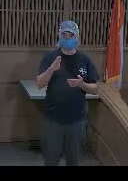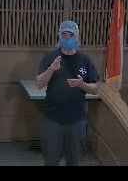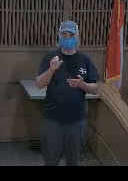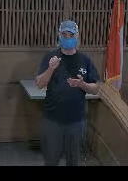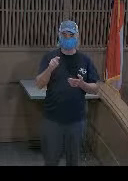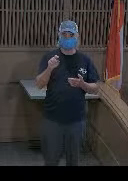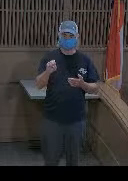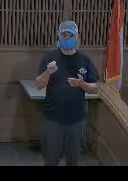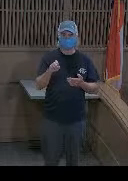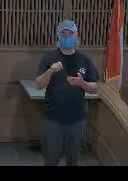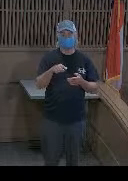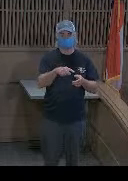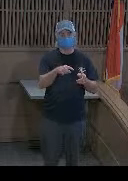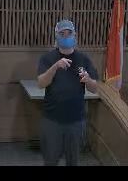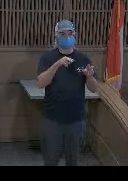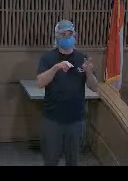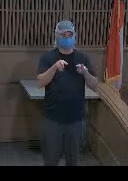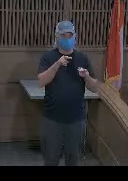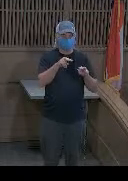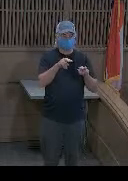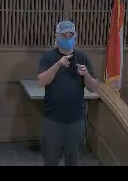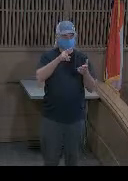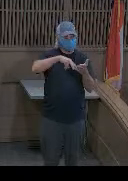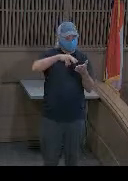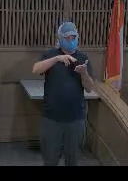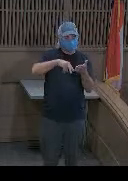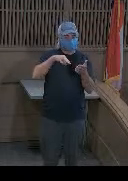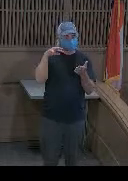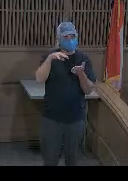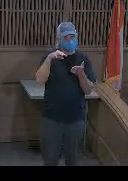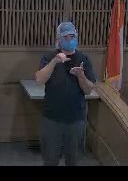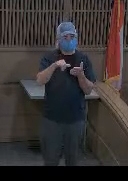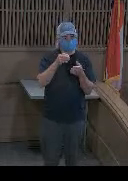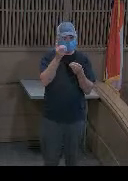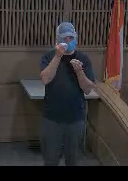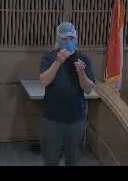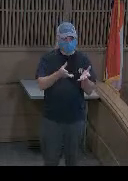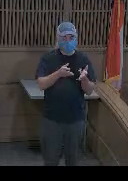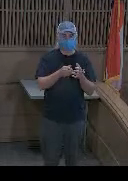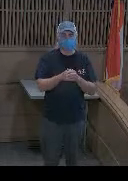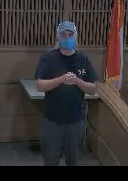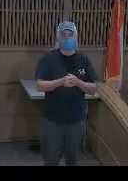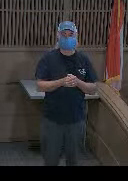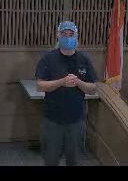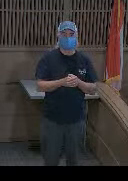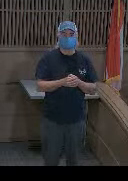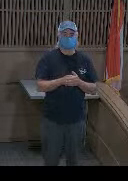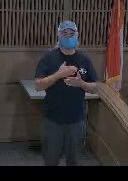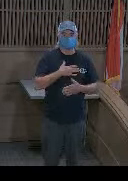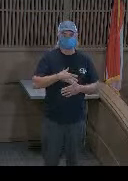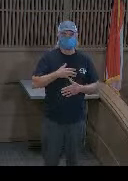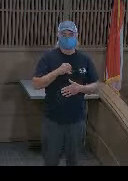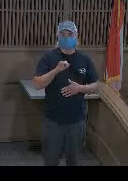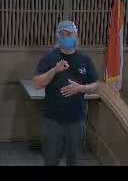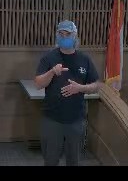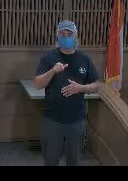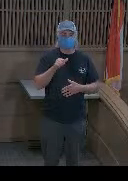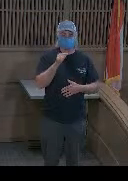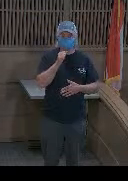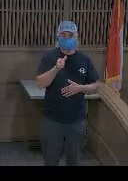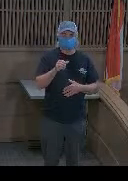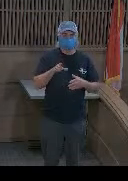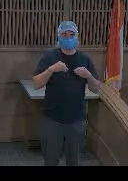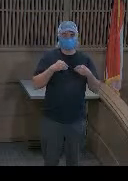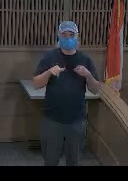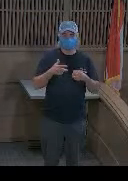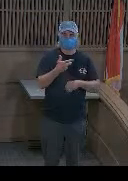Albany, go to Dougherty County, look up the information. There's a program, Strive for 75. Please, if you've not got the